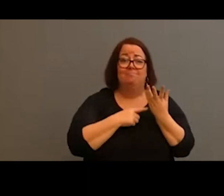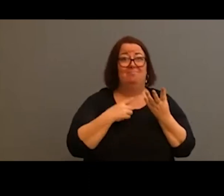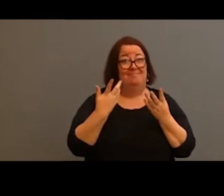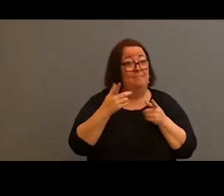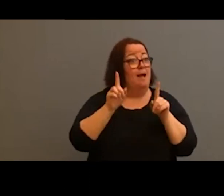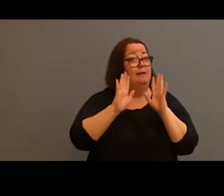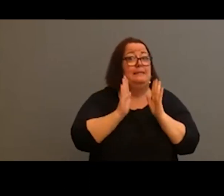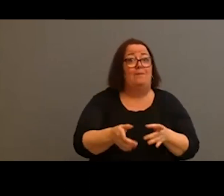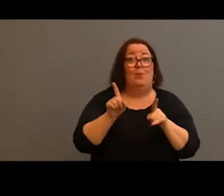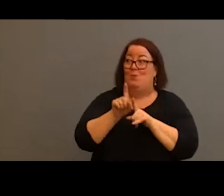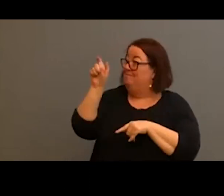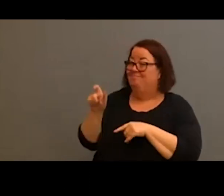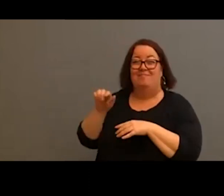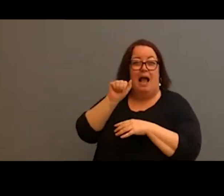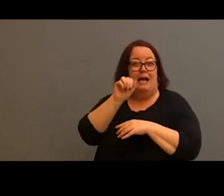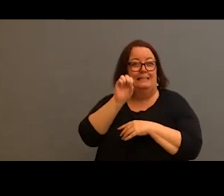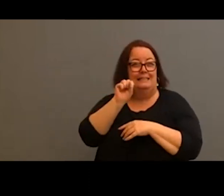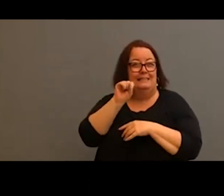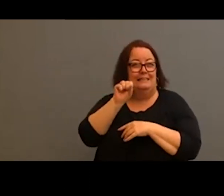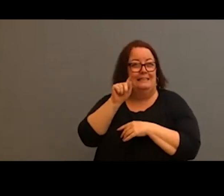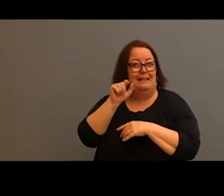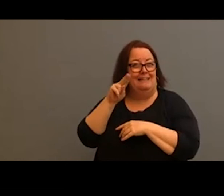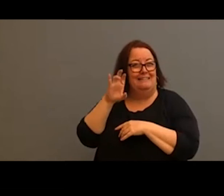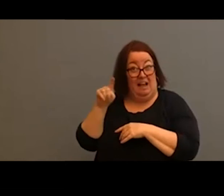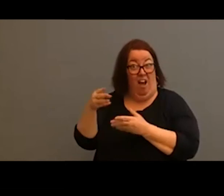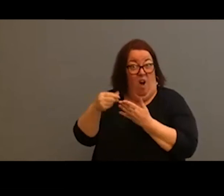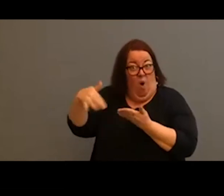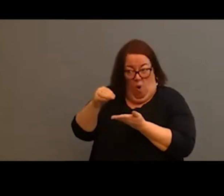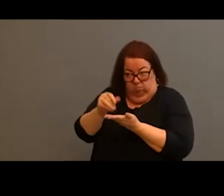residents. Everyone can contribute